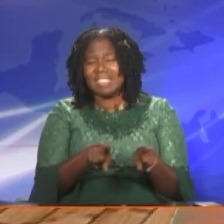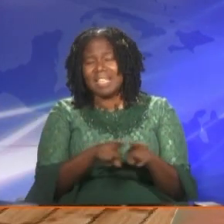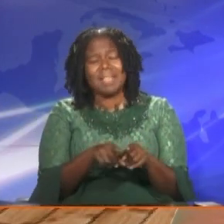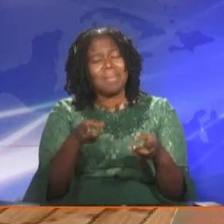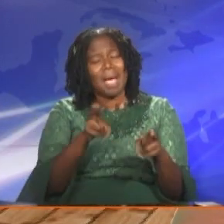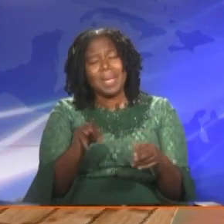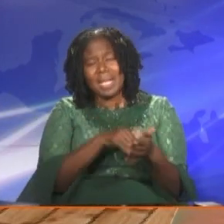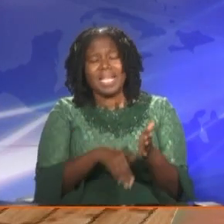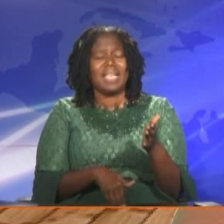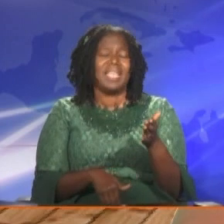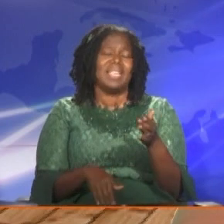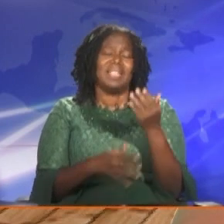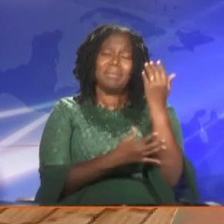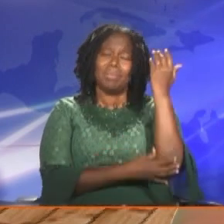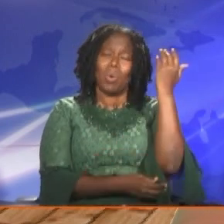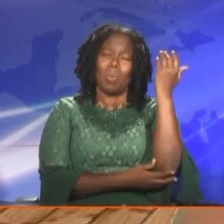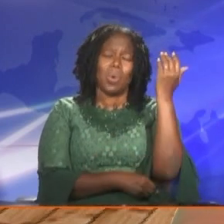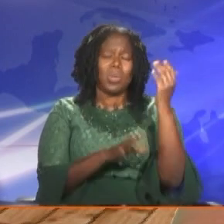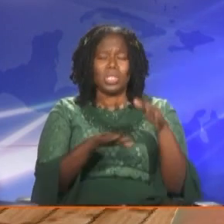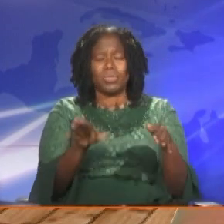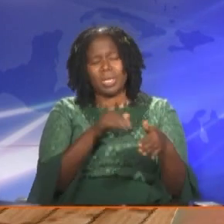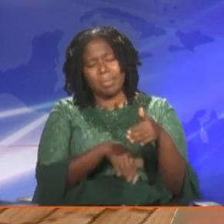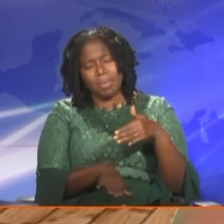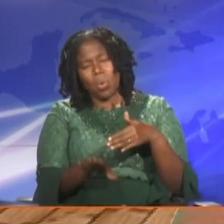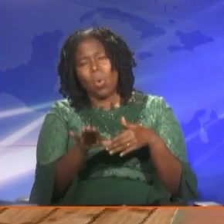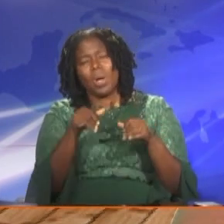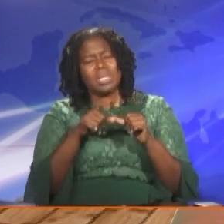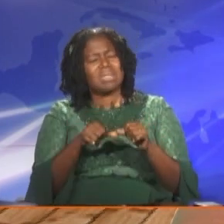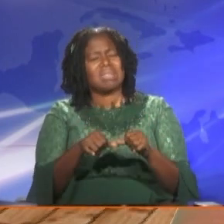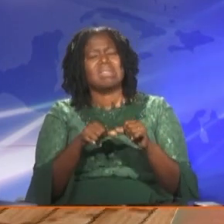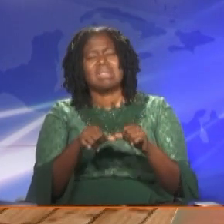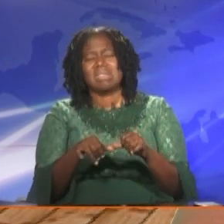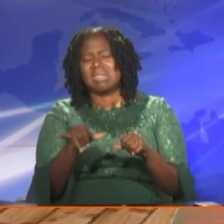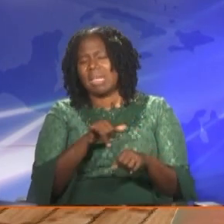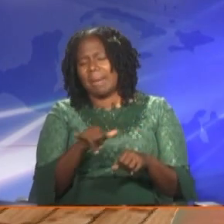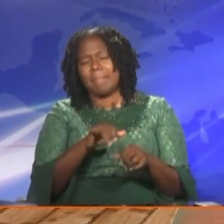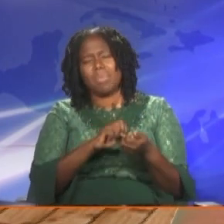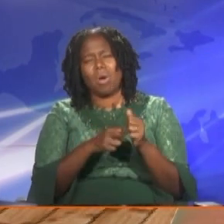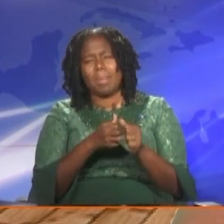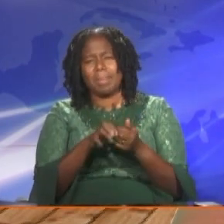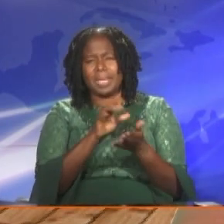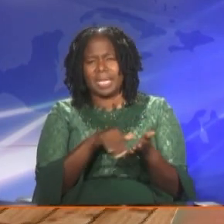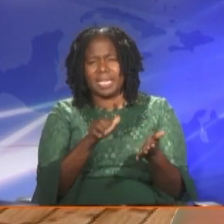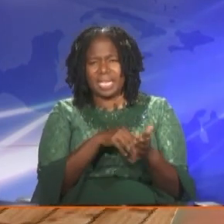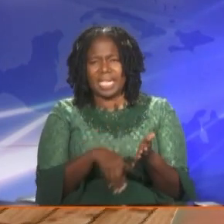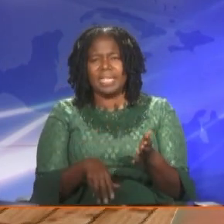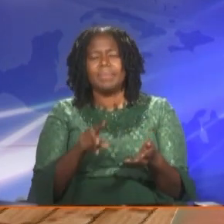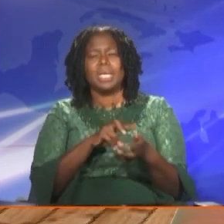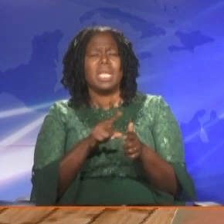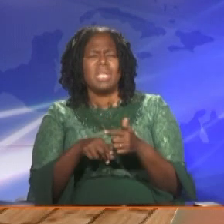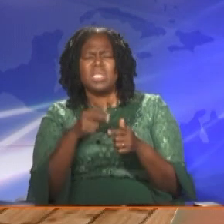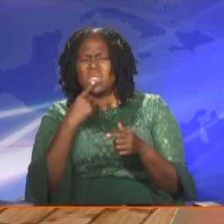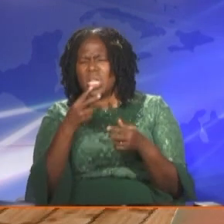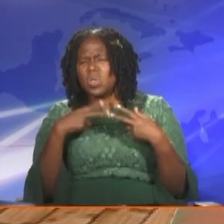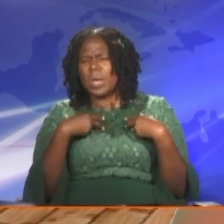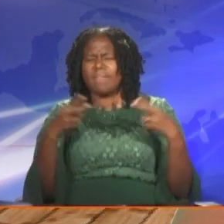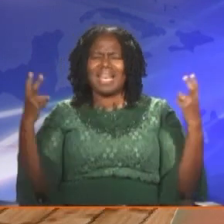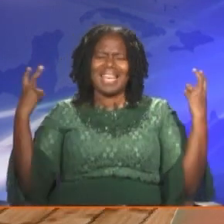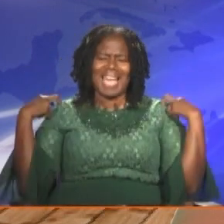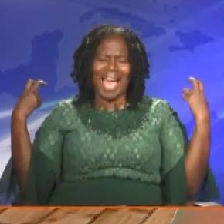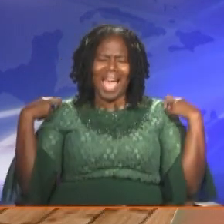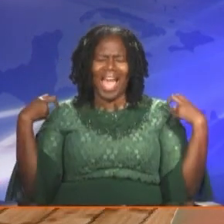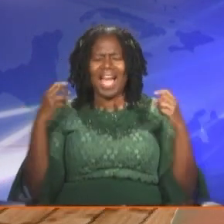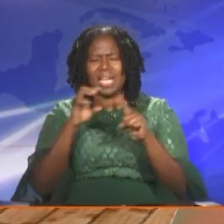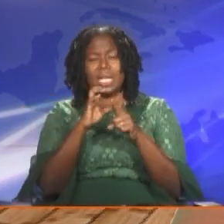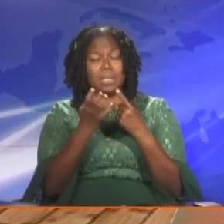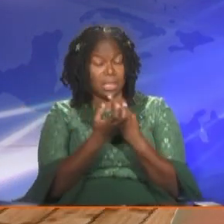in Trinidad with the high crime rate and gang violence and that gang culture that we spoke about 2 or 3 weeks ago when we